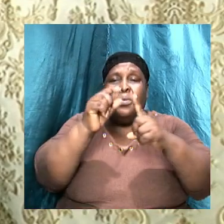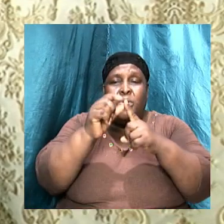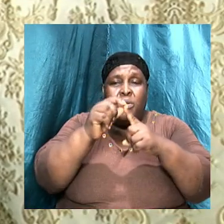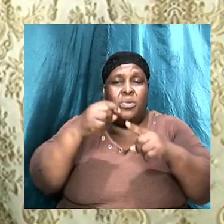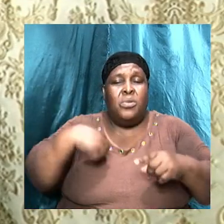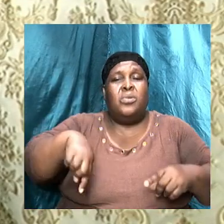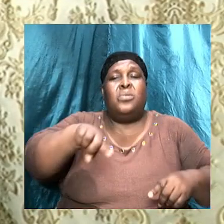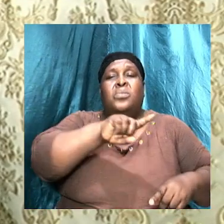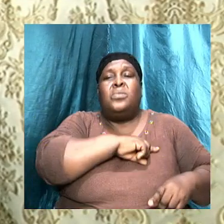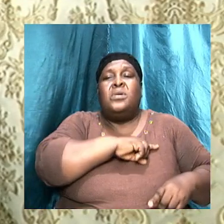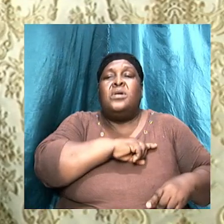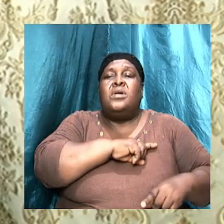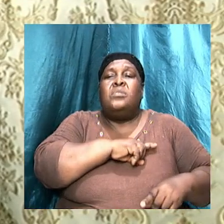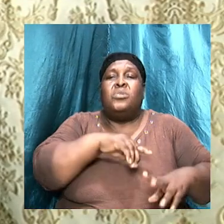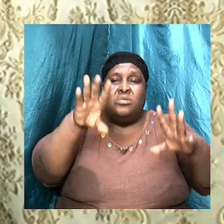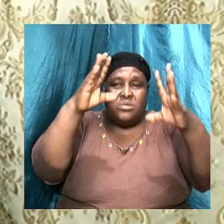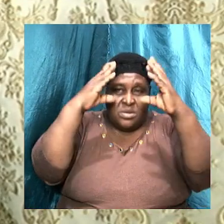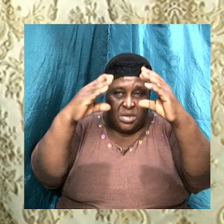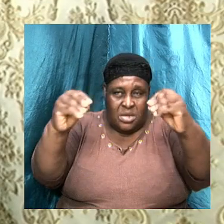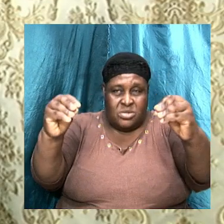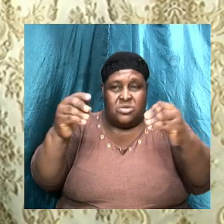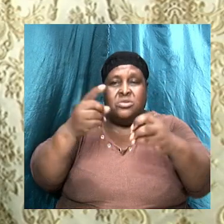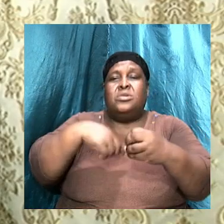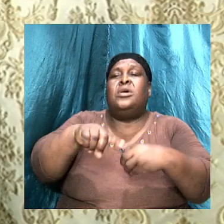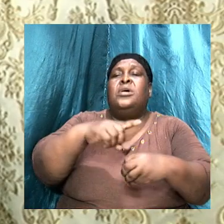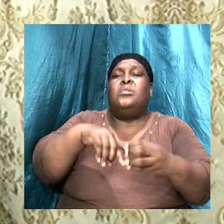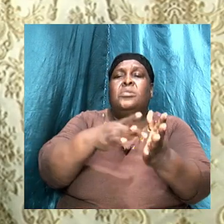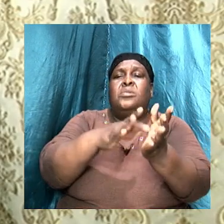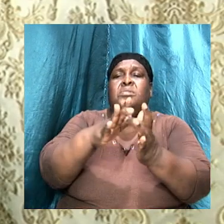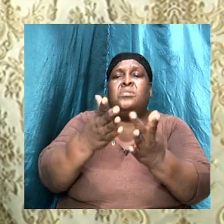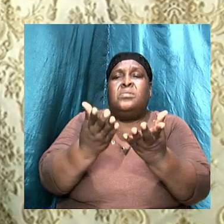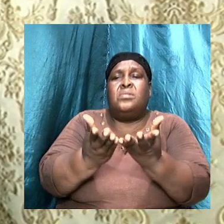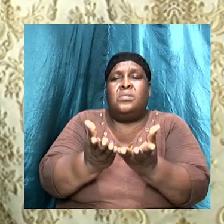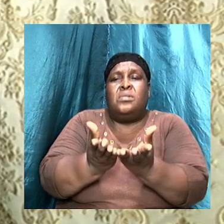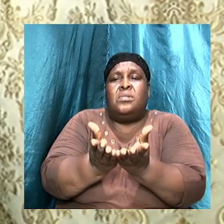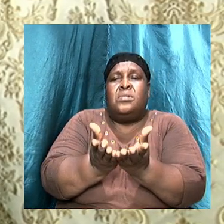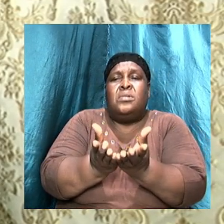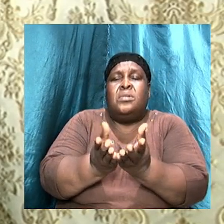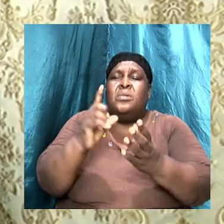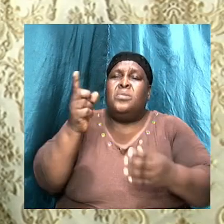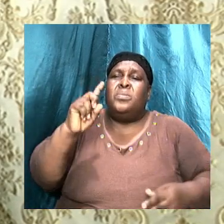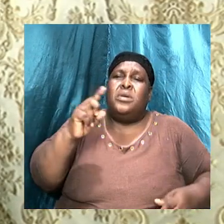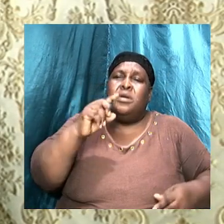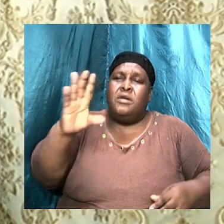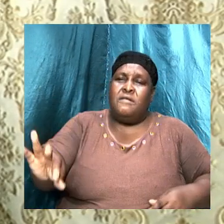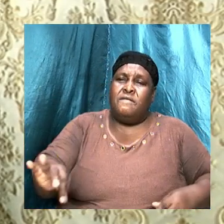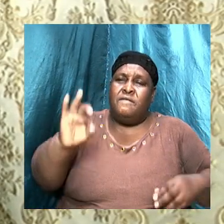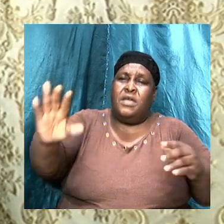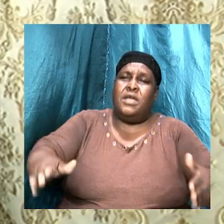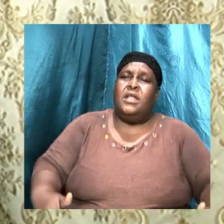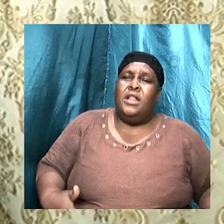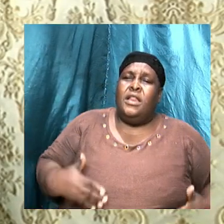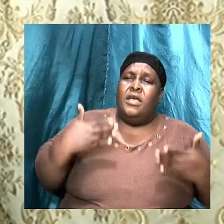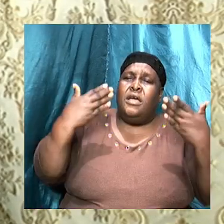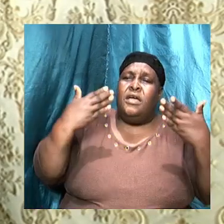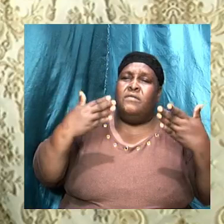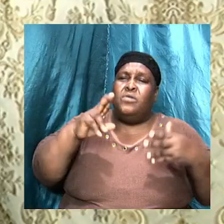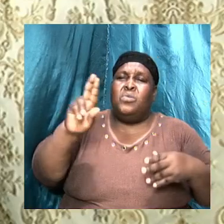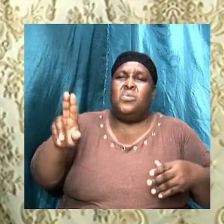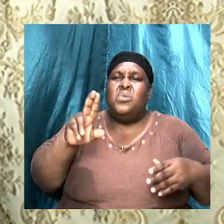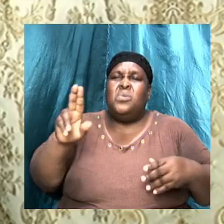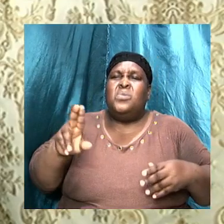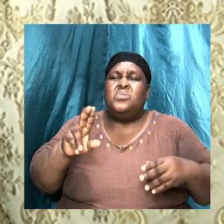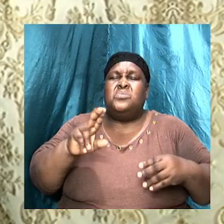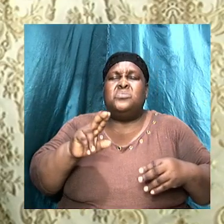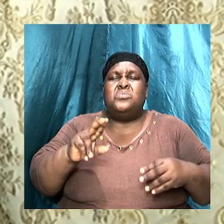been talking about, this word, the Bible, amen, is where we find life. It's what we use to get